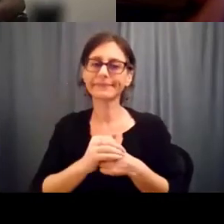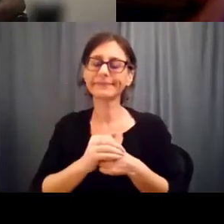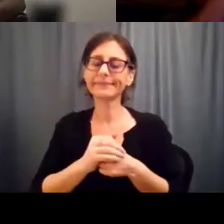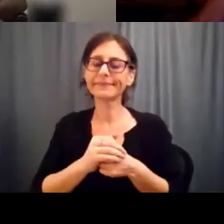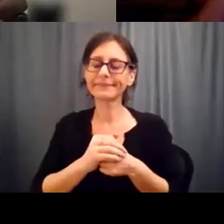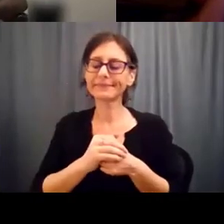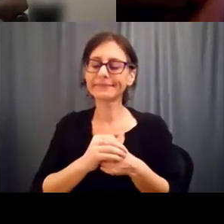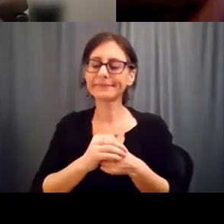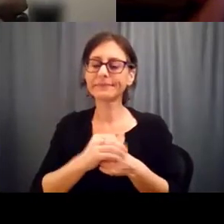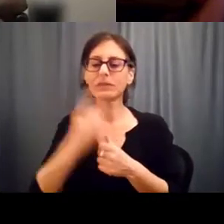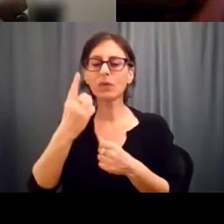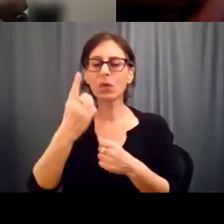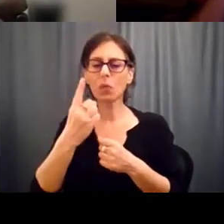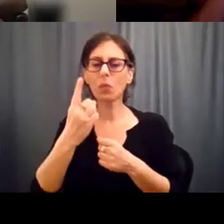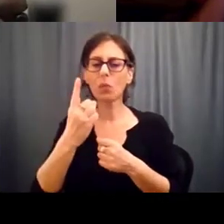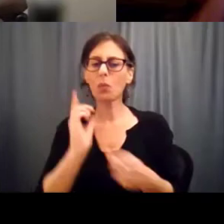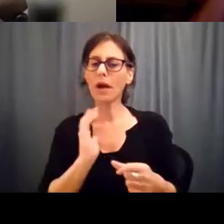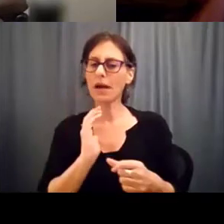is, one of